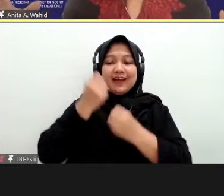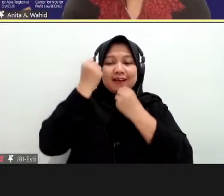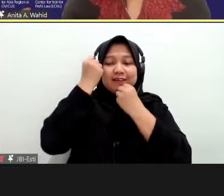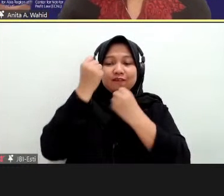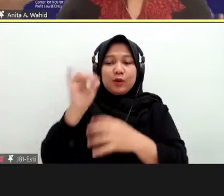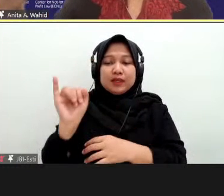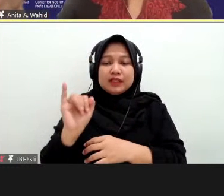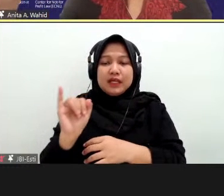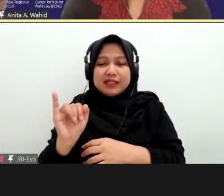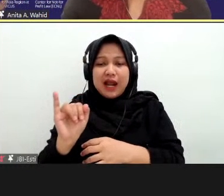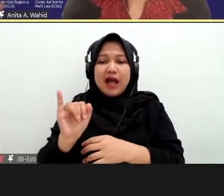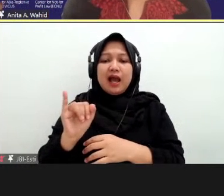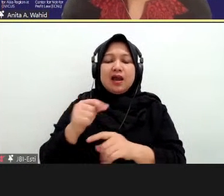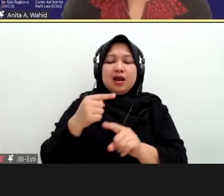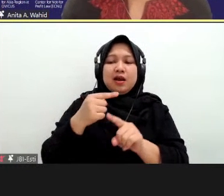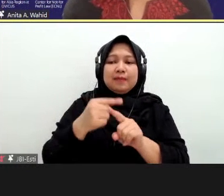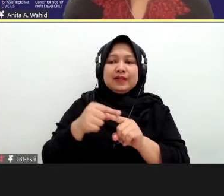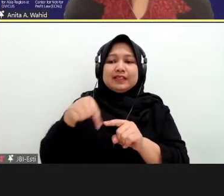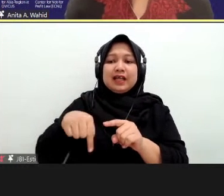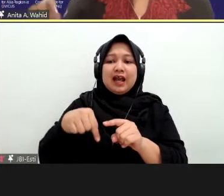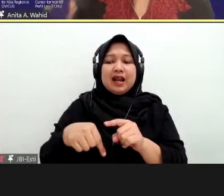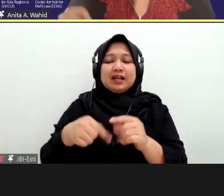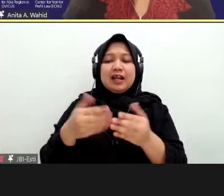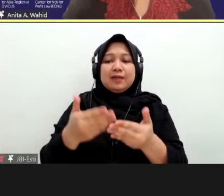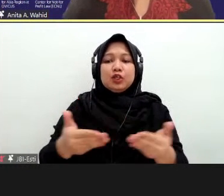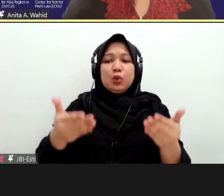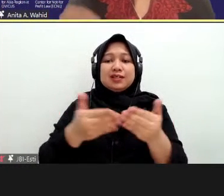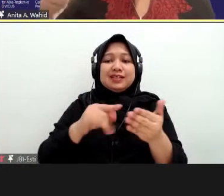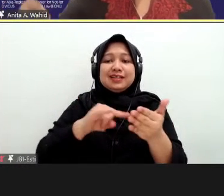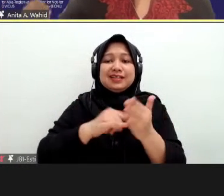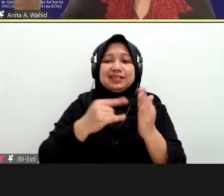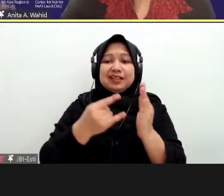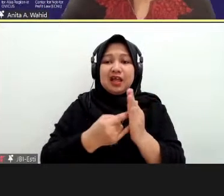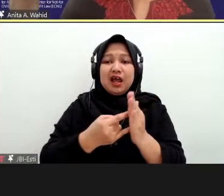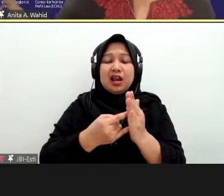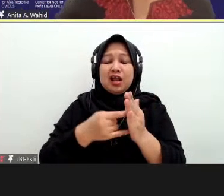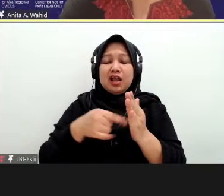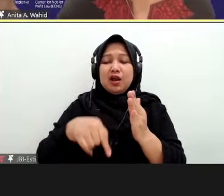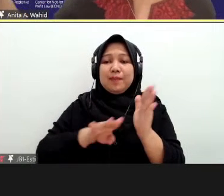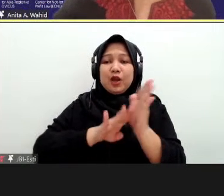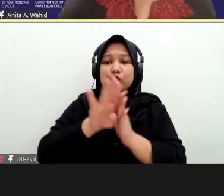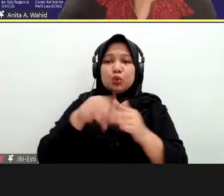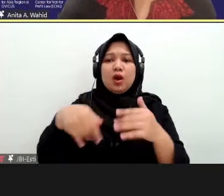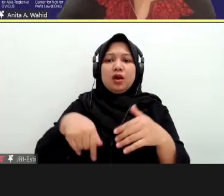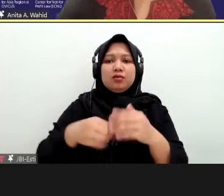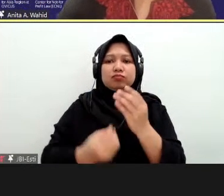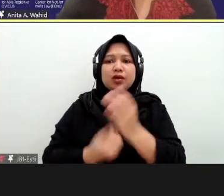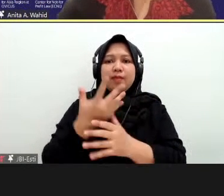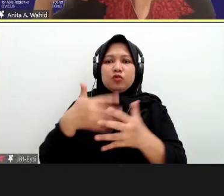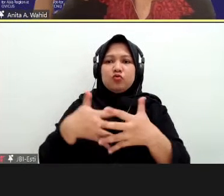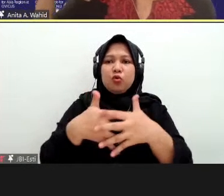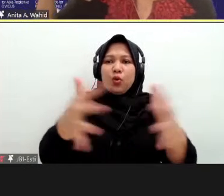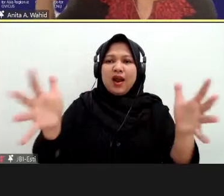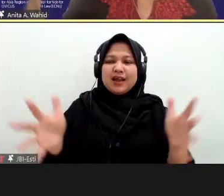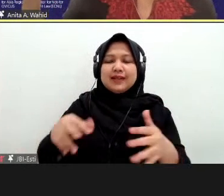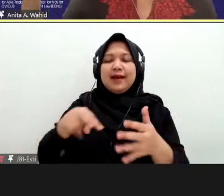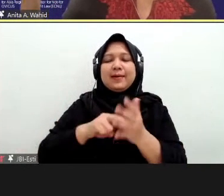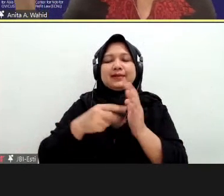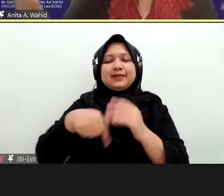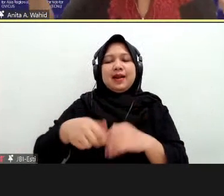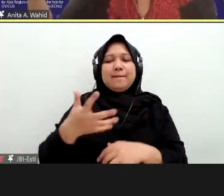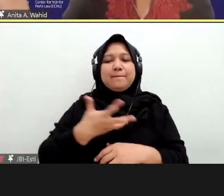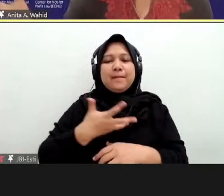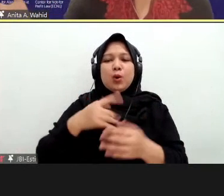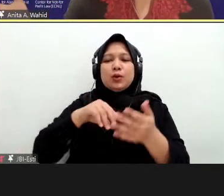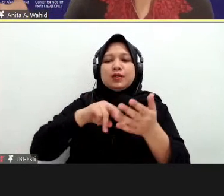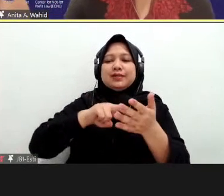accuse critics or inciting public disturbance. We need to remember that this digital technology is always